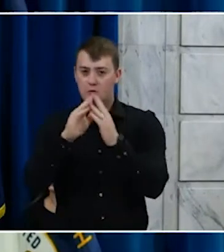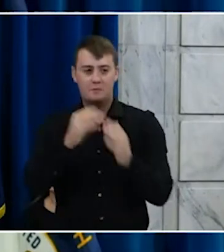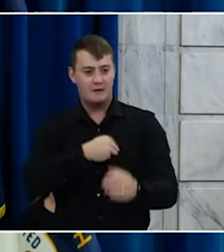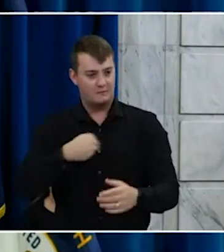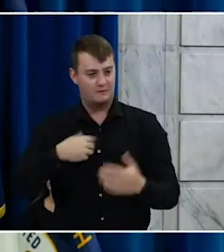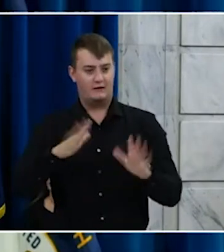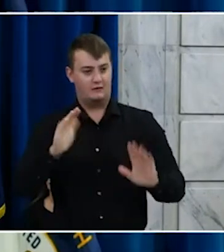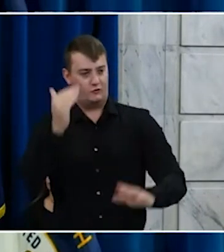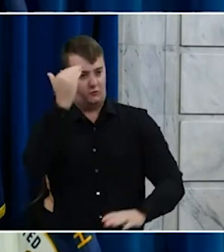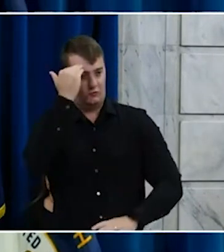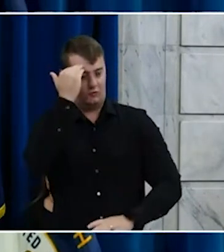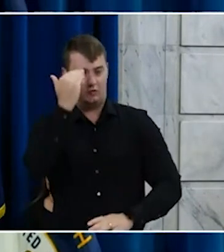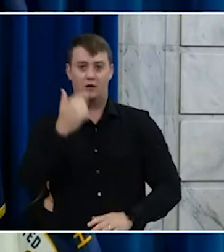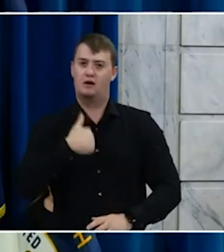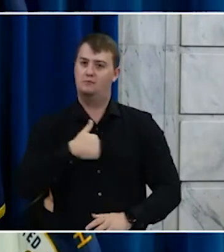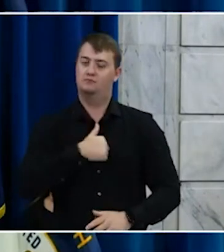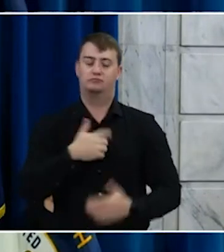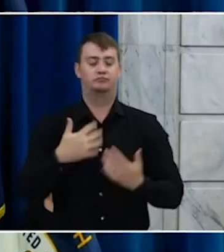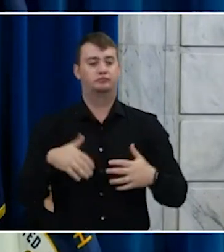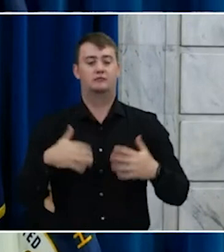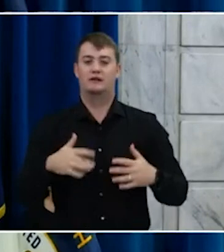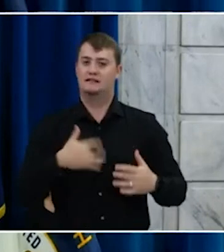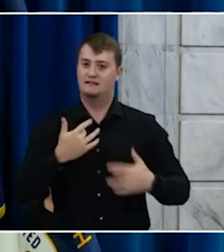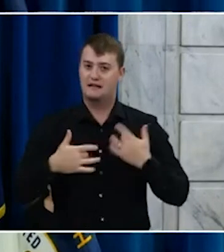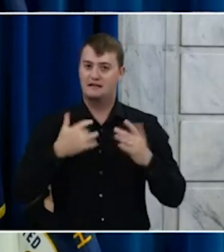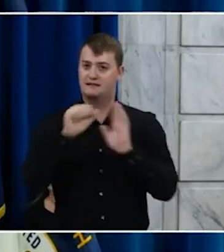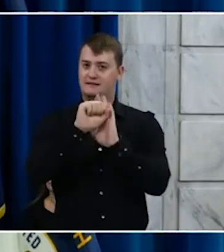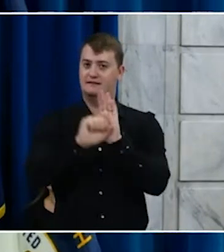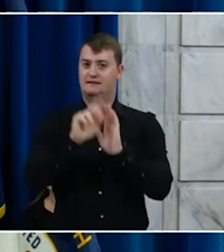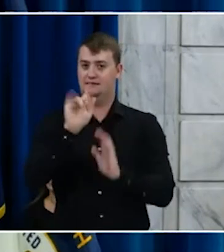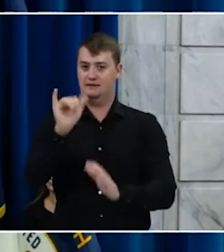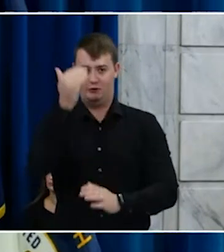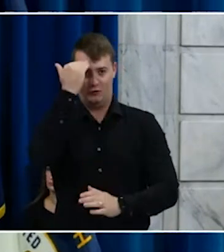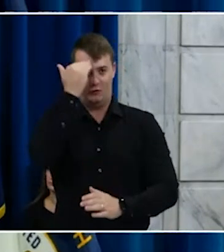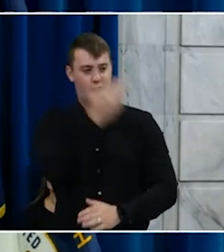And I'm really excited for the state of Kentucky to get to know them too.